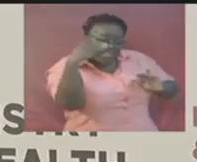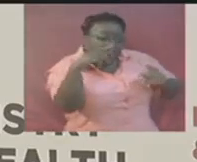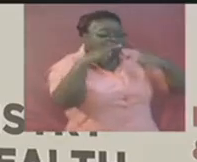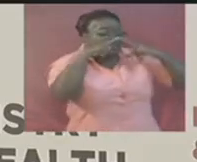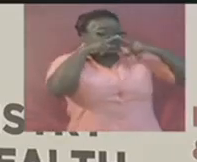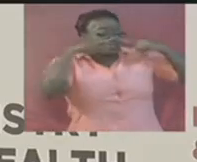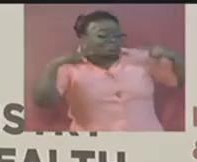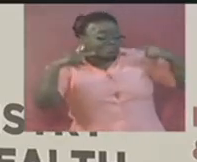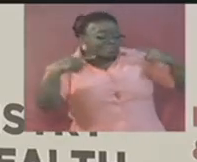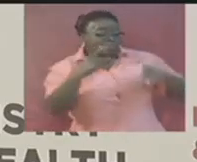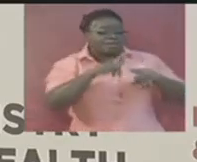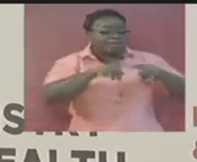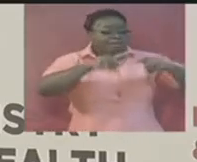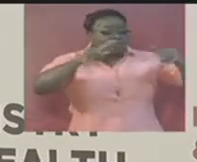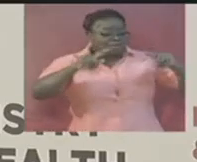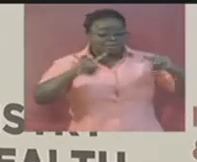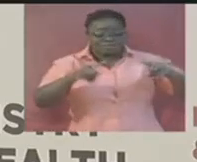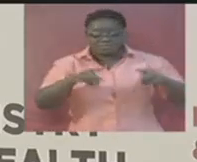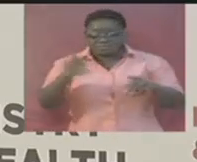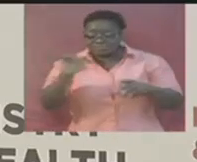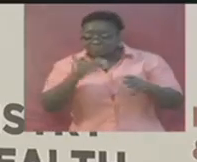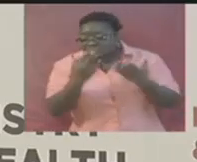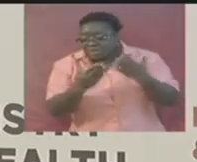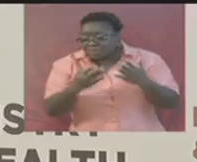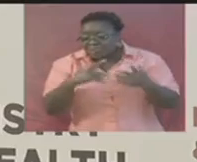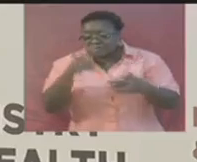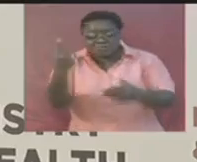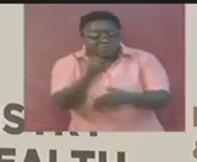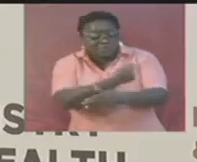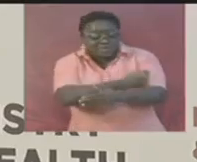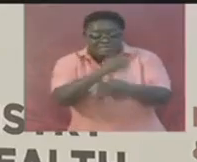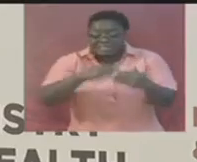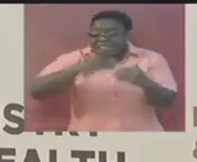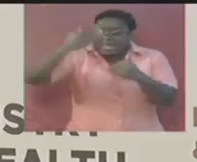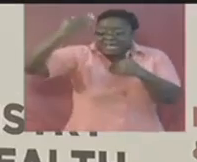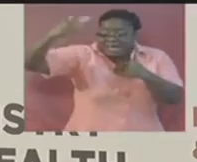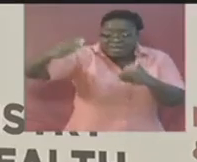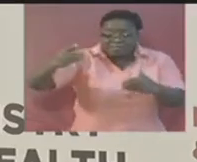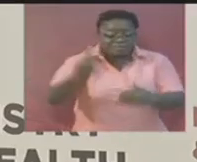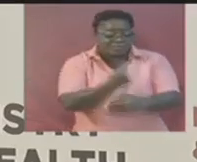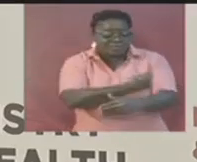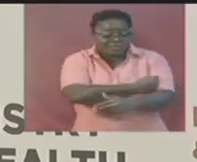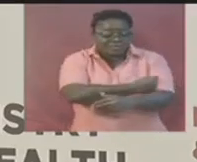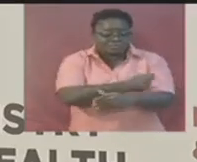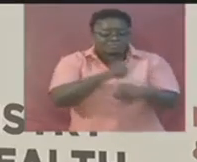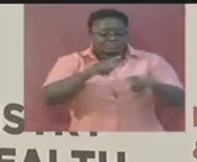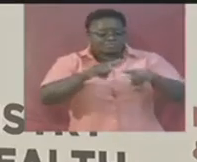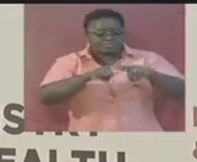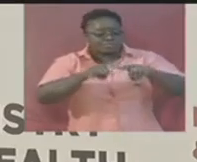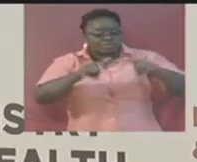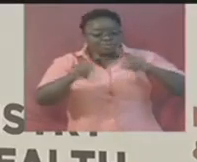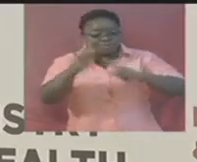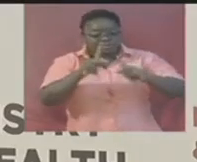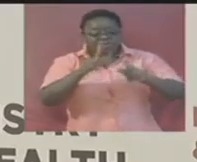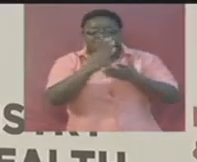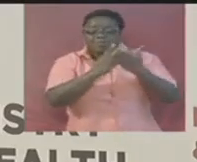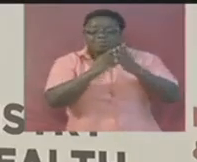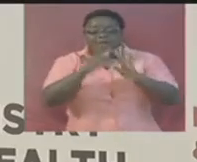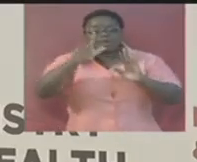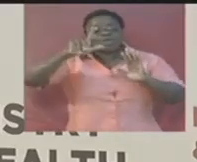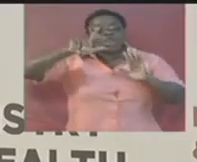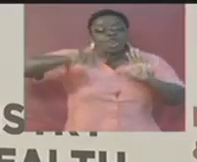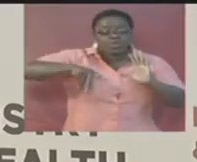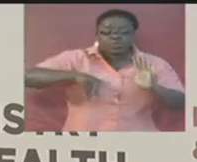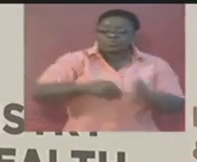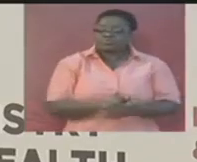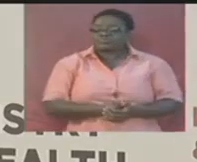the spike antibodies that may be equivalent to what you get after vaccination. But there are those that actually have very low antibody levels,